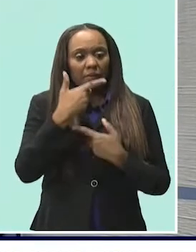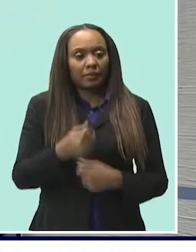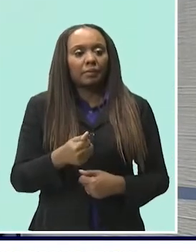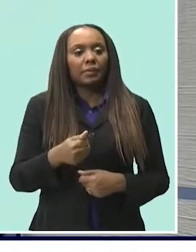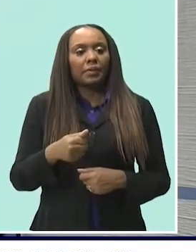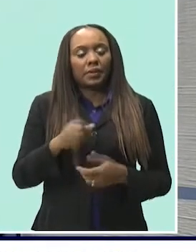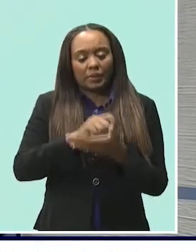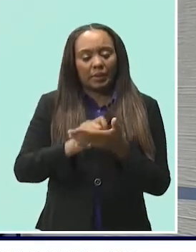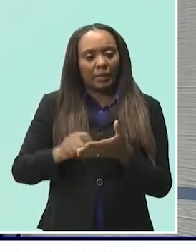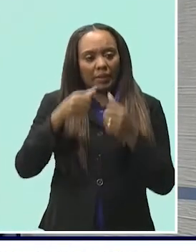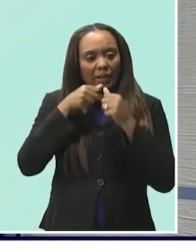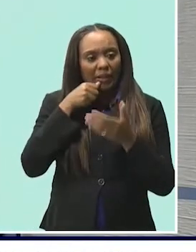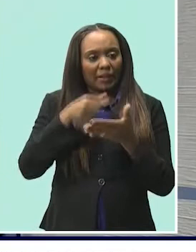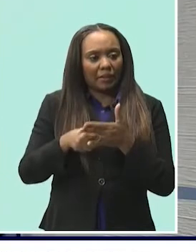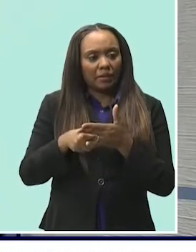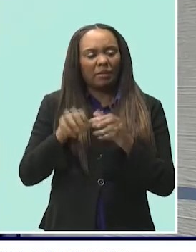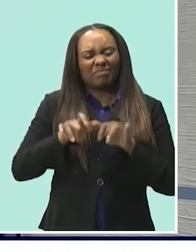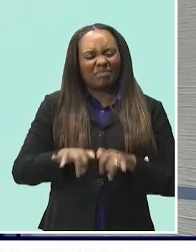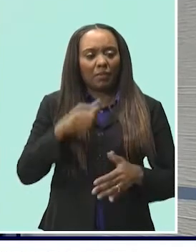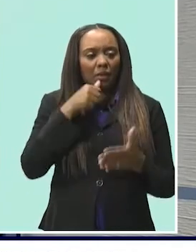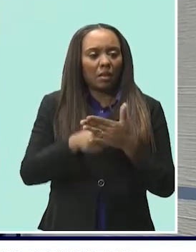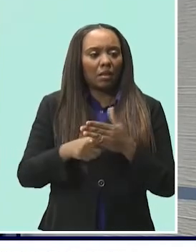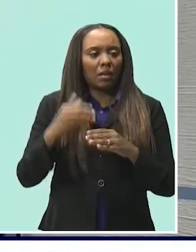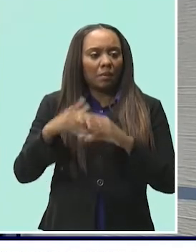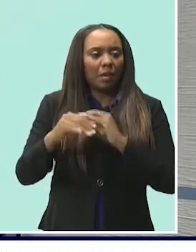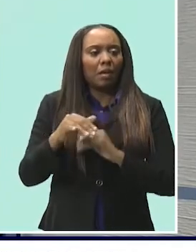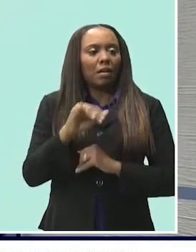of intervention by email to